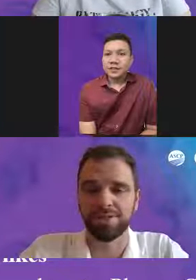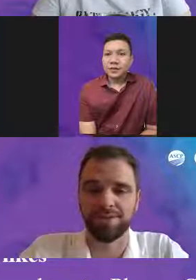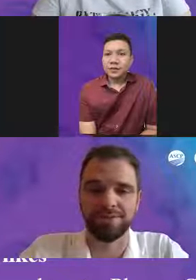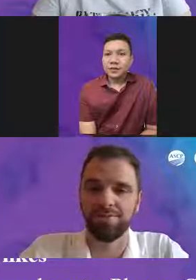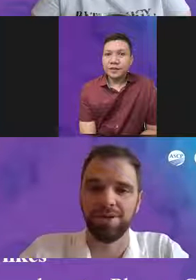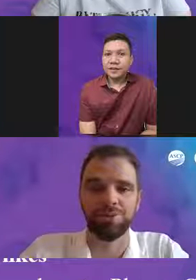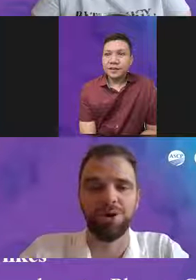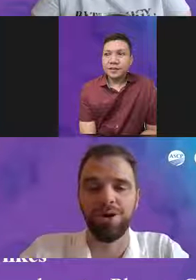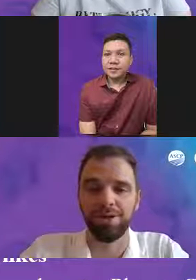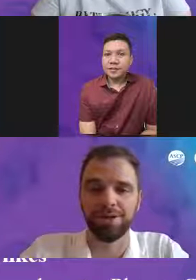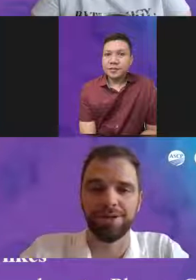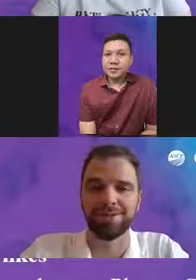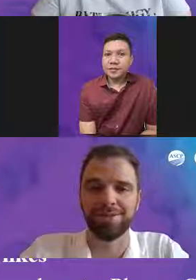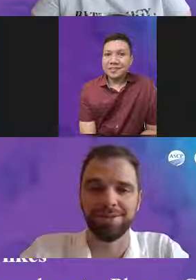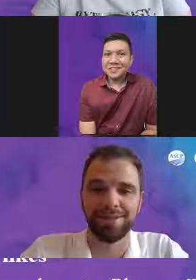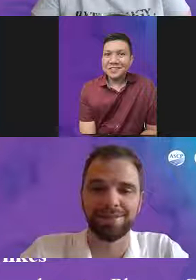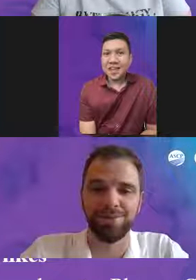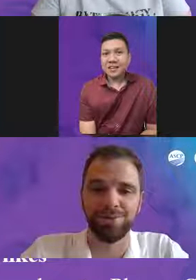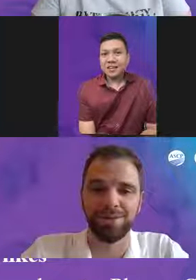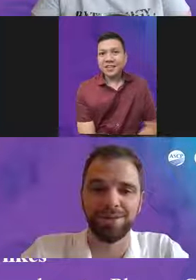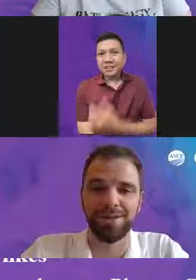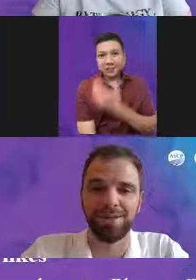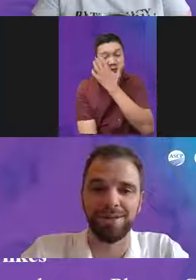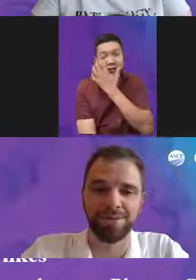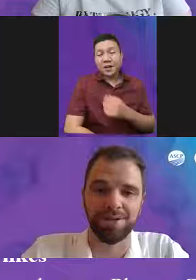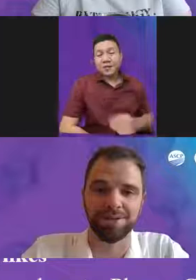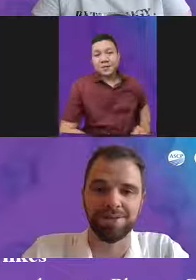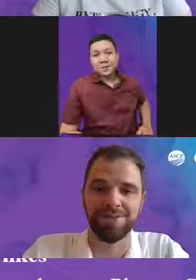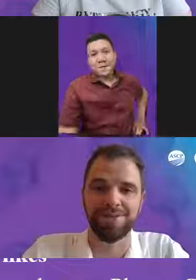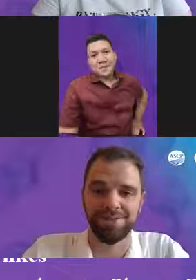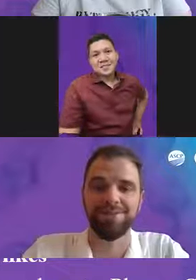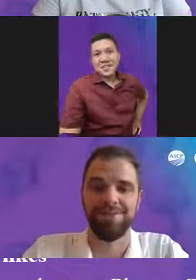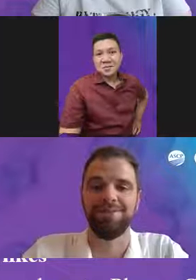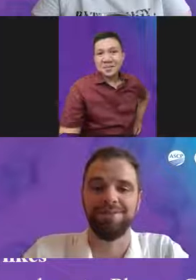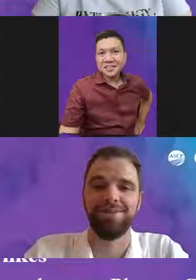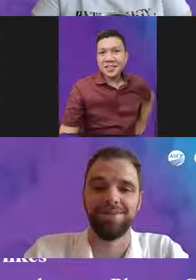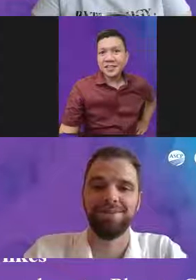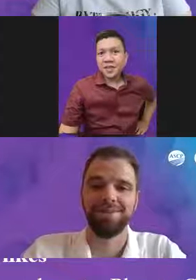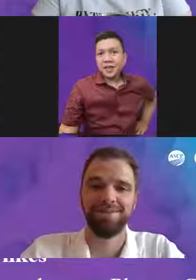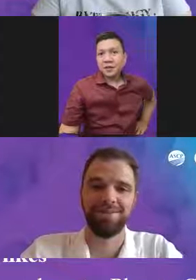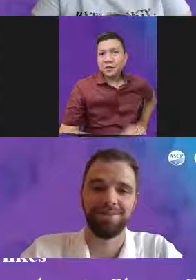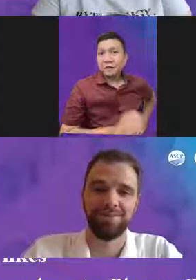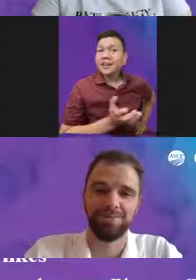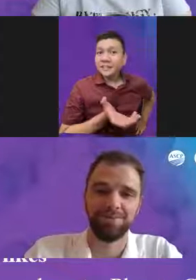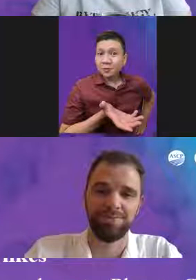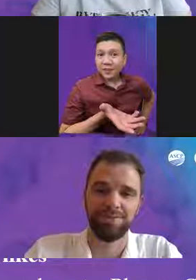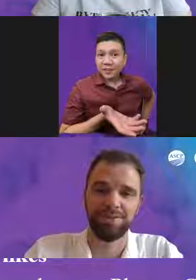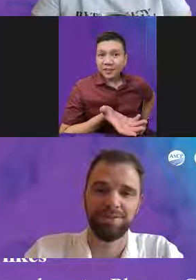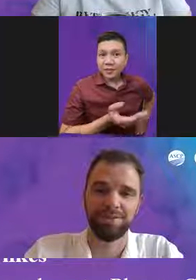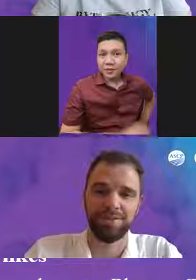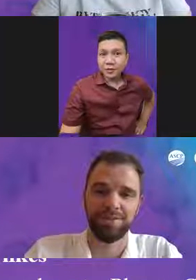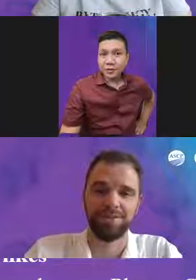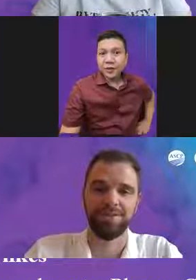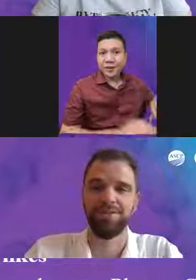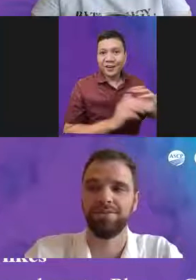gives us tons of, we're all interconnected. That's the cool thing about lab studies. Yeah, that's what I was going to say is, you know, the findings in the red